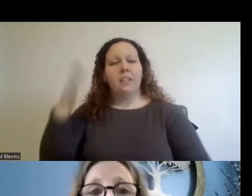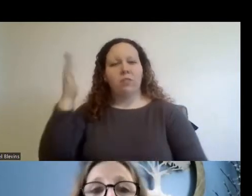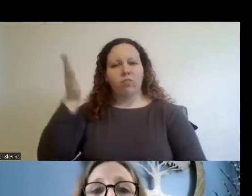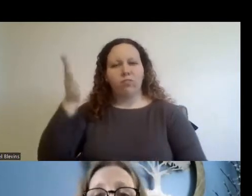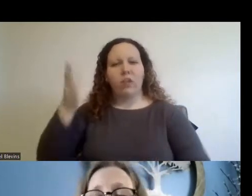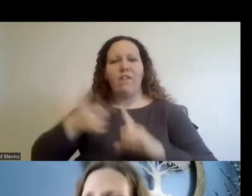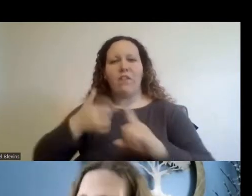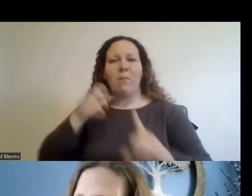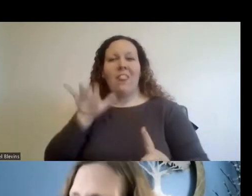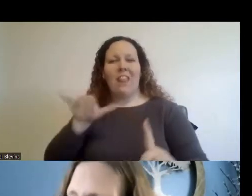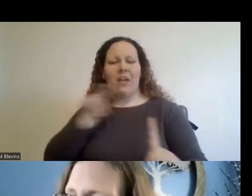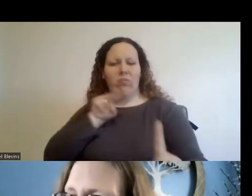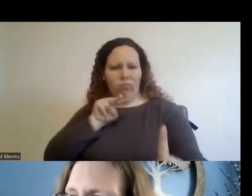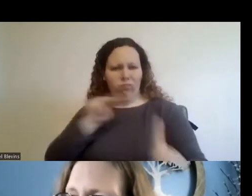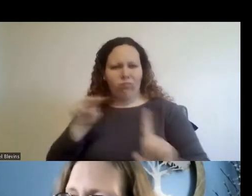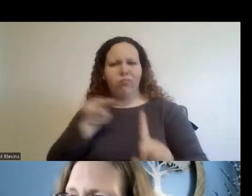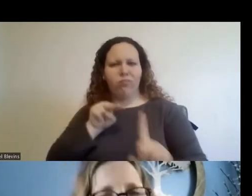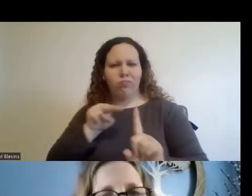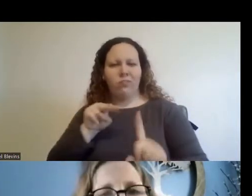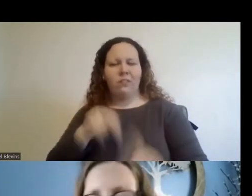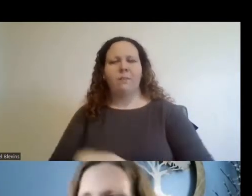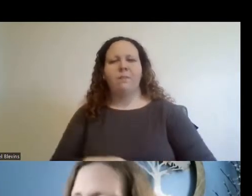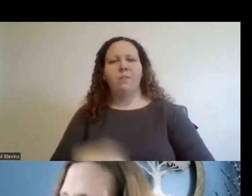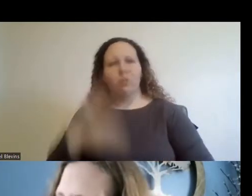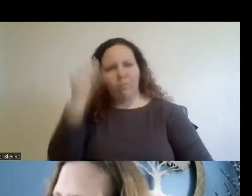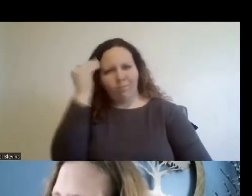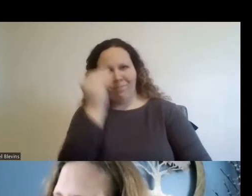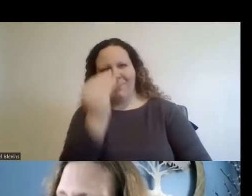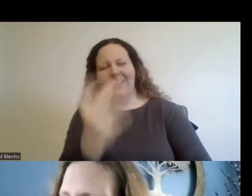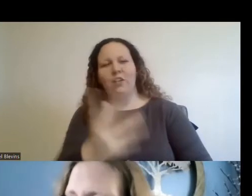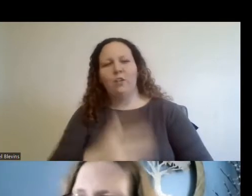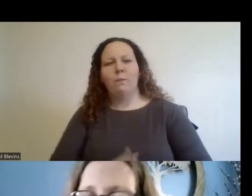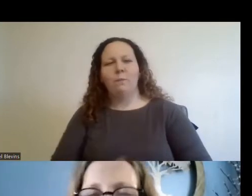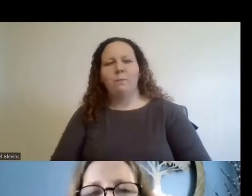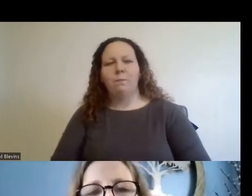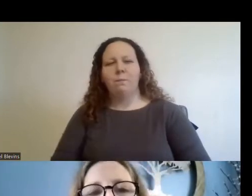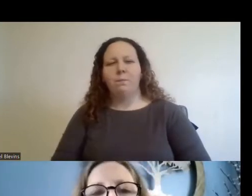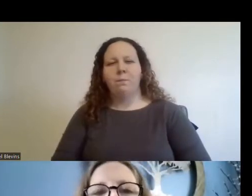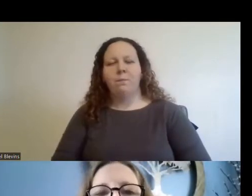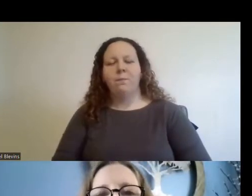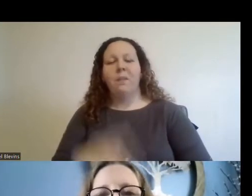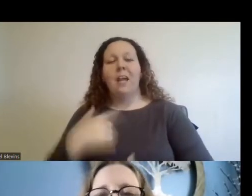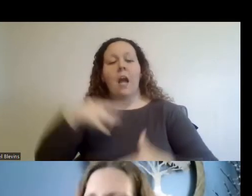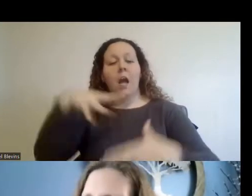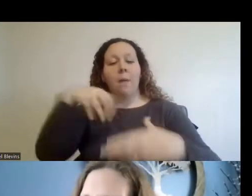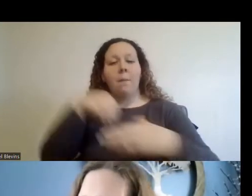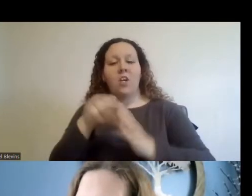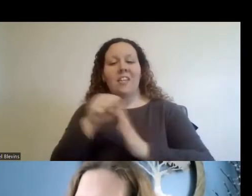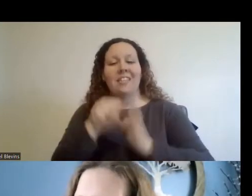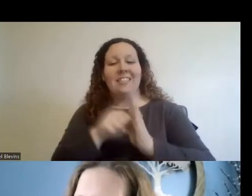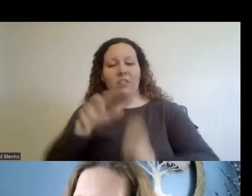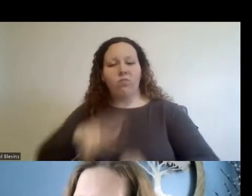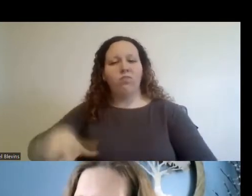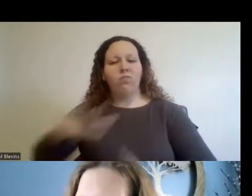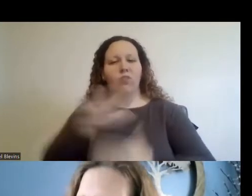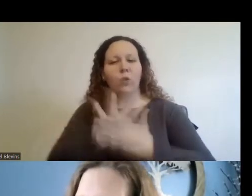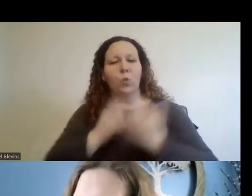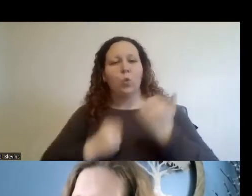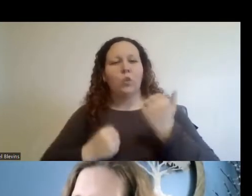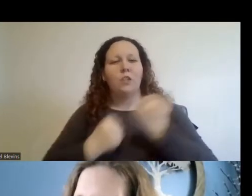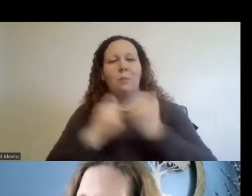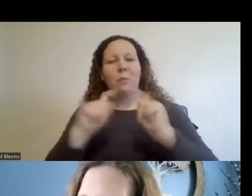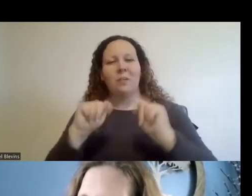point of view, just to let you know. And I'm part of the statewide school support team at